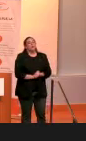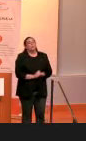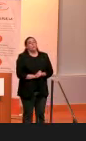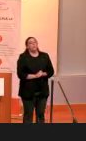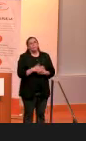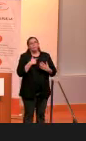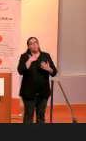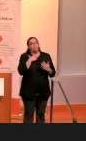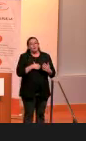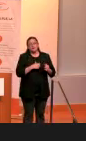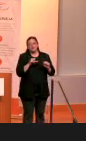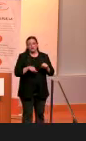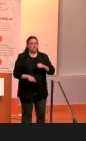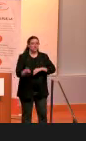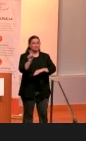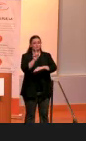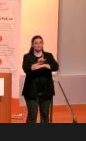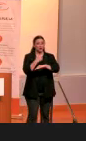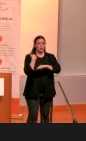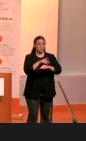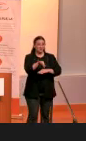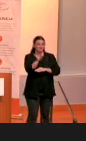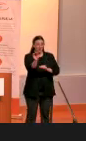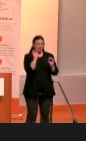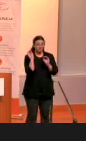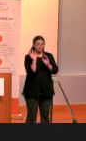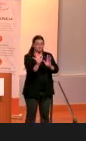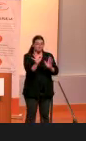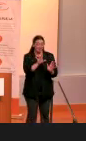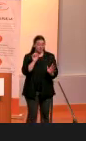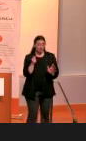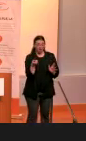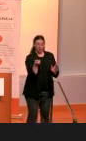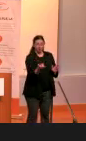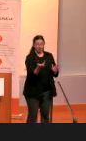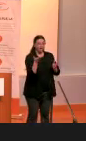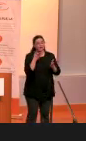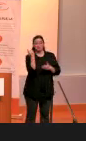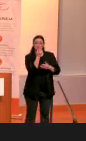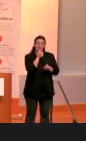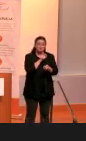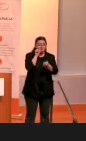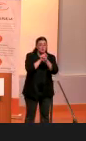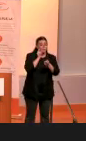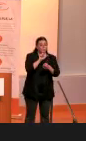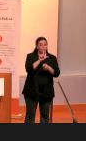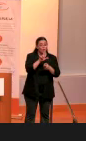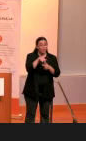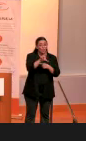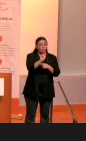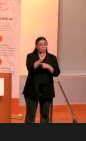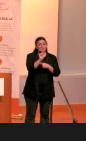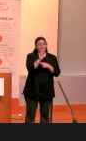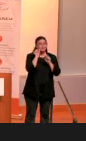could stand up here and tell you, we found the magic bullet, we found, something specific for lupus that we can